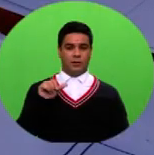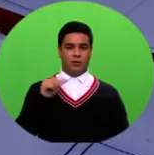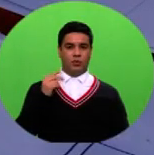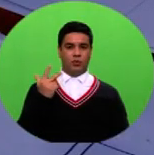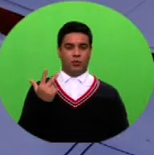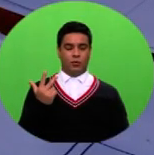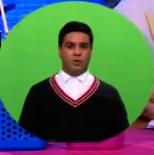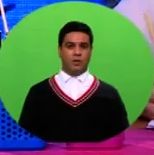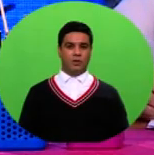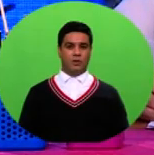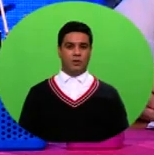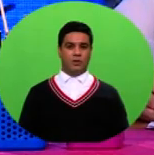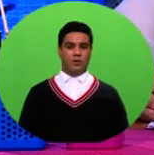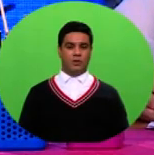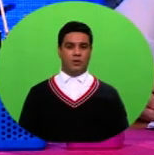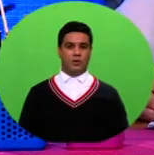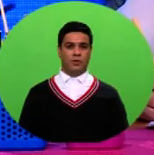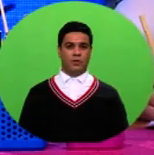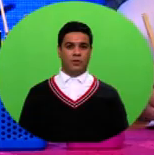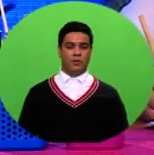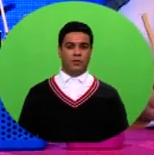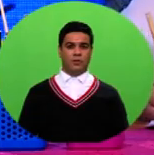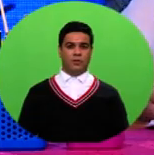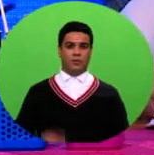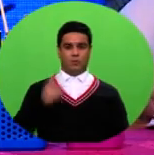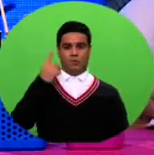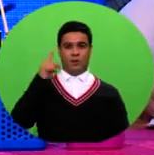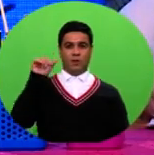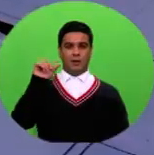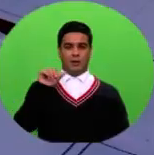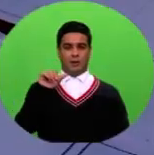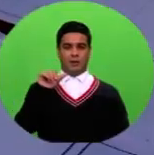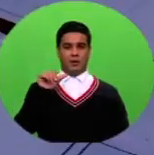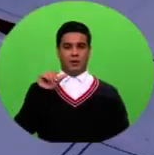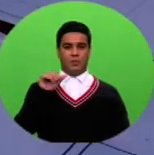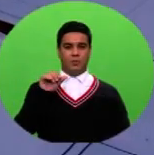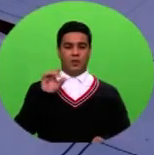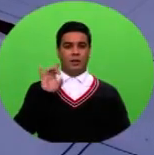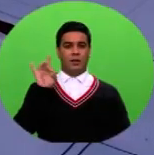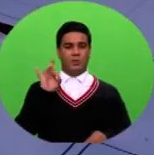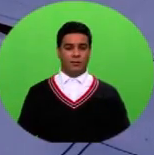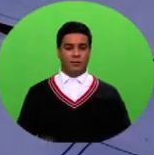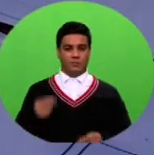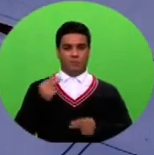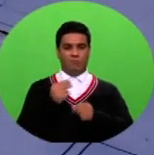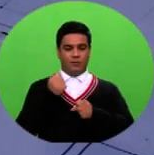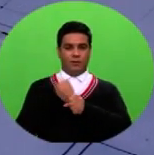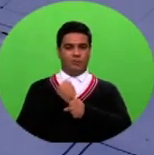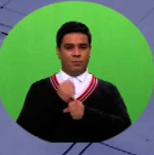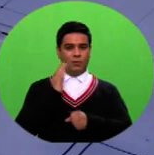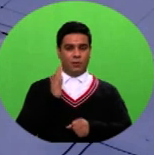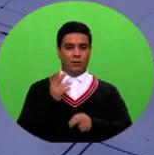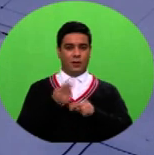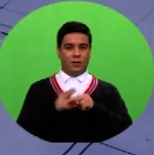3-ta yon yoqiga 1,5 o'lchamda yelimlash chizig'ini chiqaramiz.